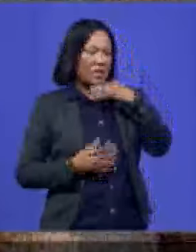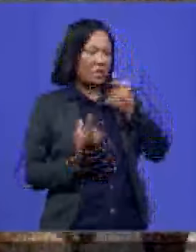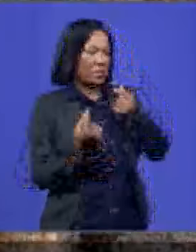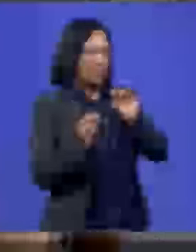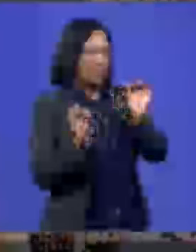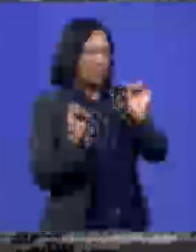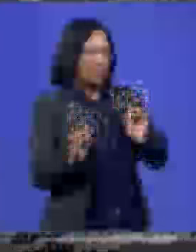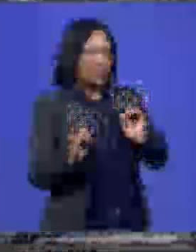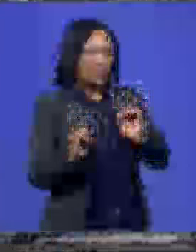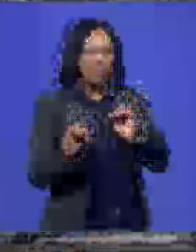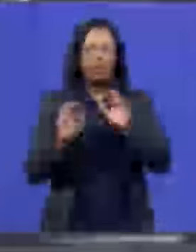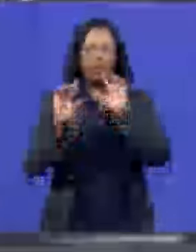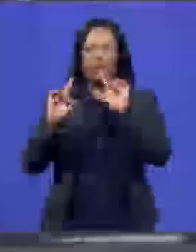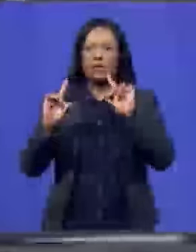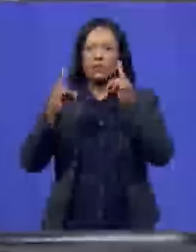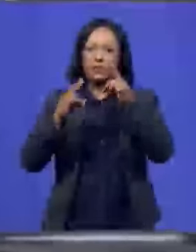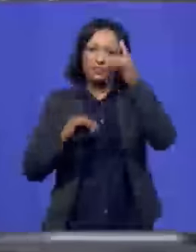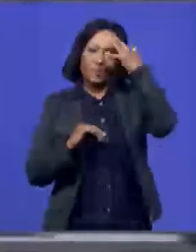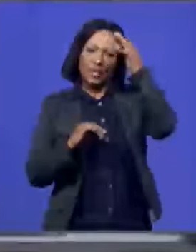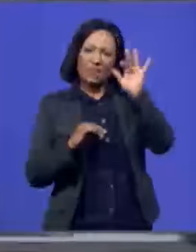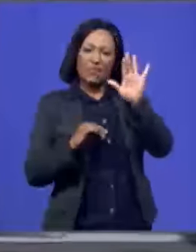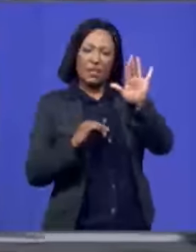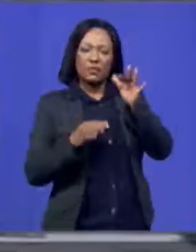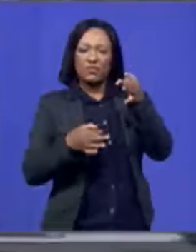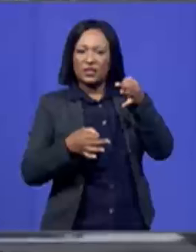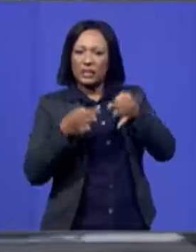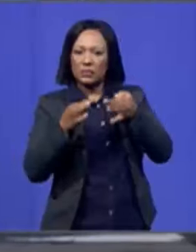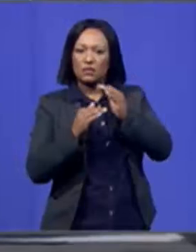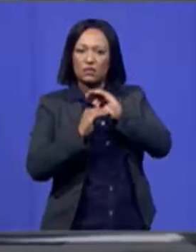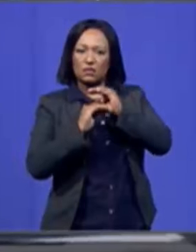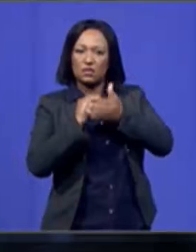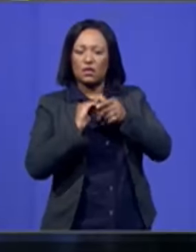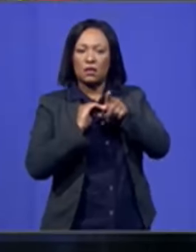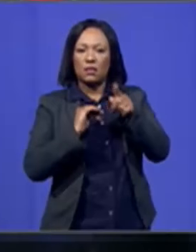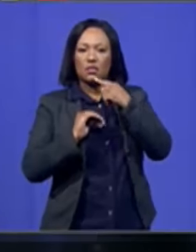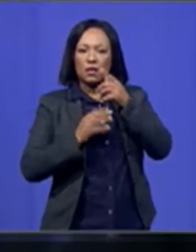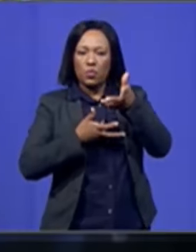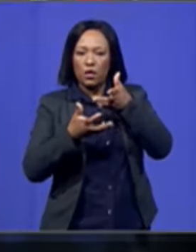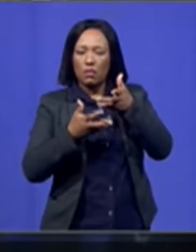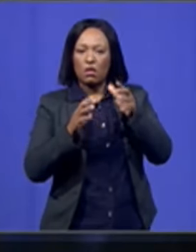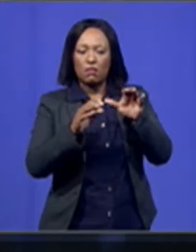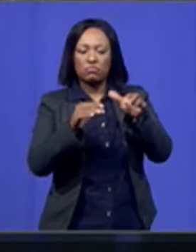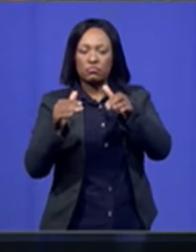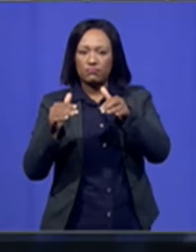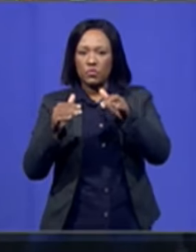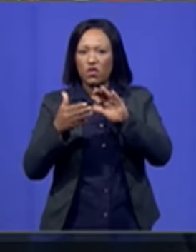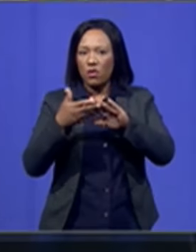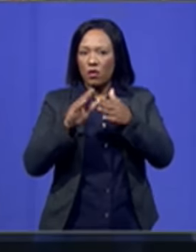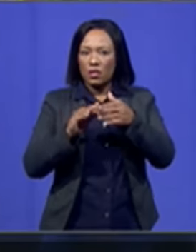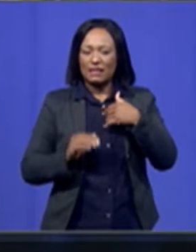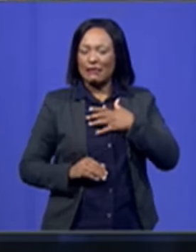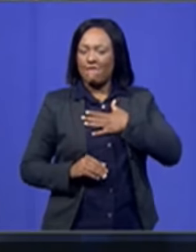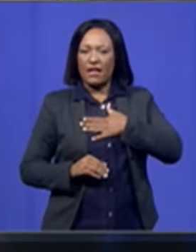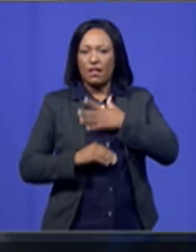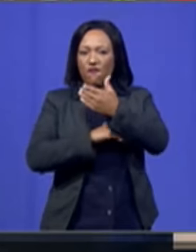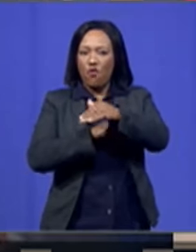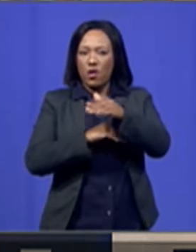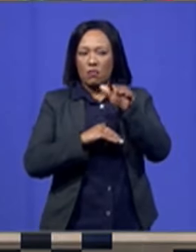Mafapha mmuso a welang lekaleng la polokeho le tshireletso a tla etella pele karabelo le ditherisano le mekgatlo baahi e kgahlano le melate e seng